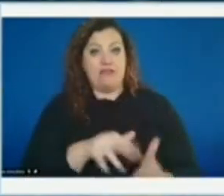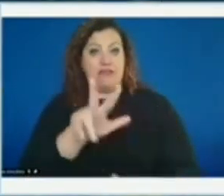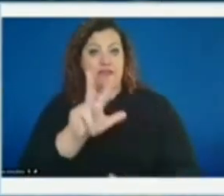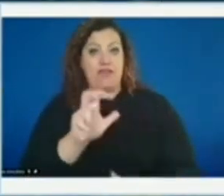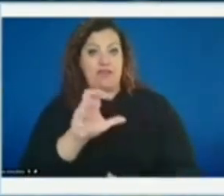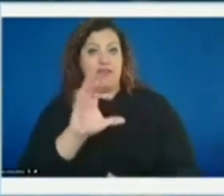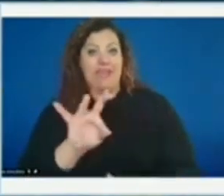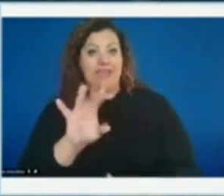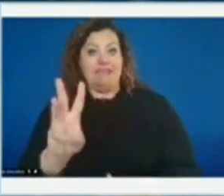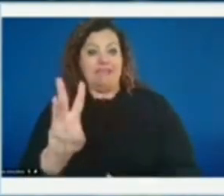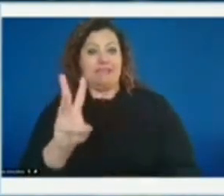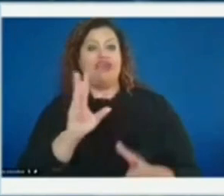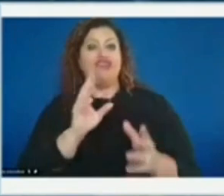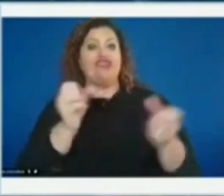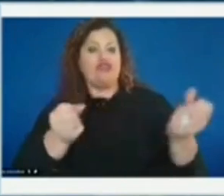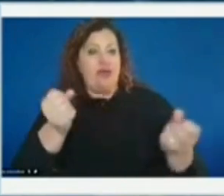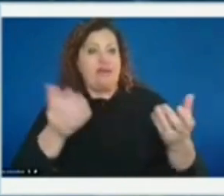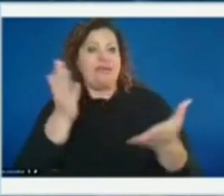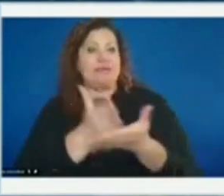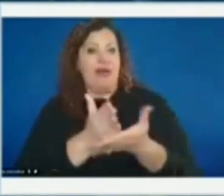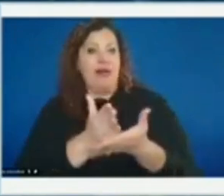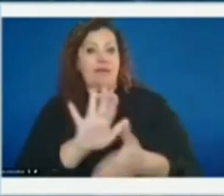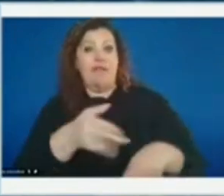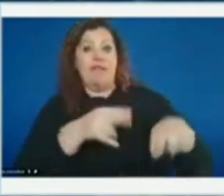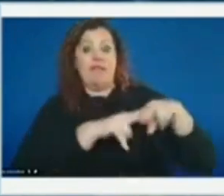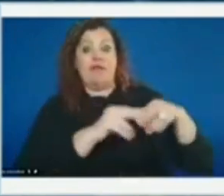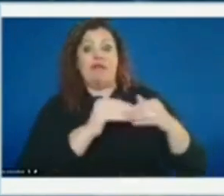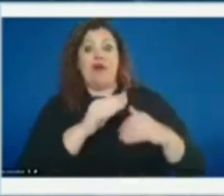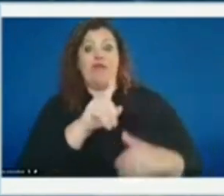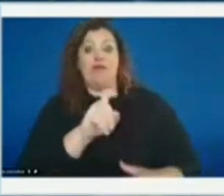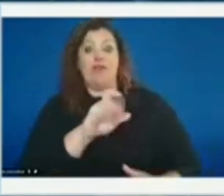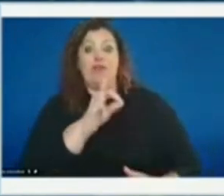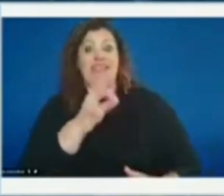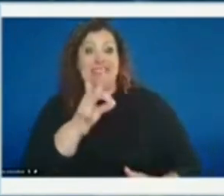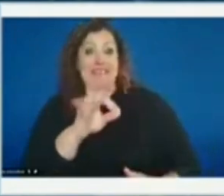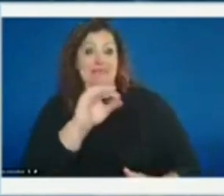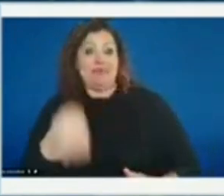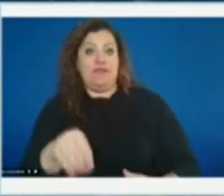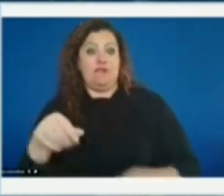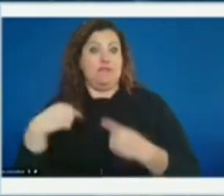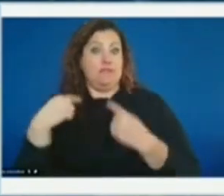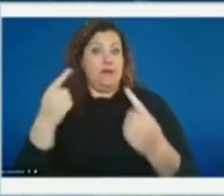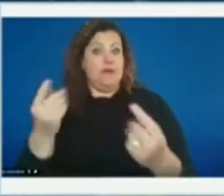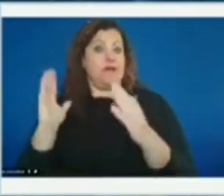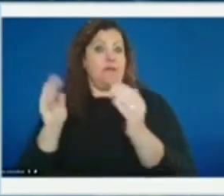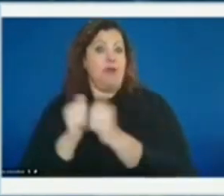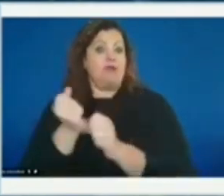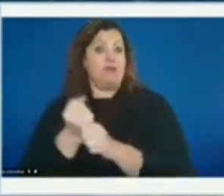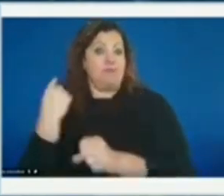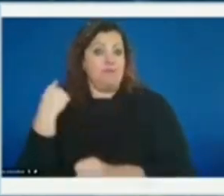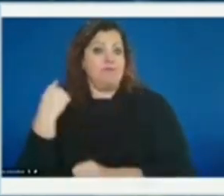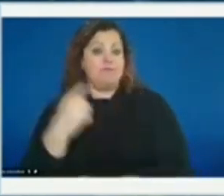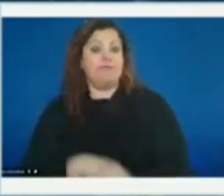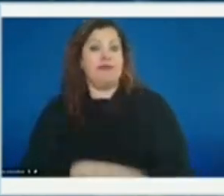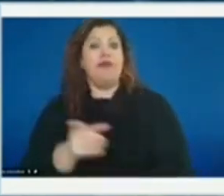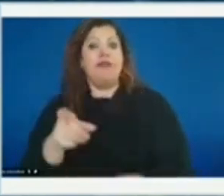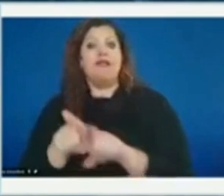2,386 traffic stops. That's an increase of over 119% over the same time period last year. They have also